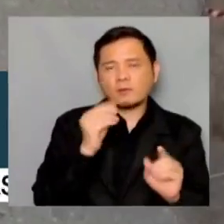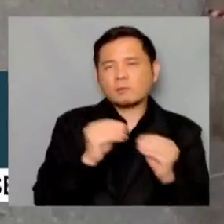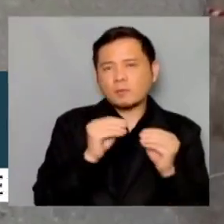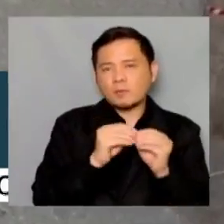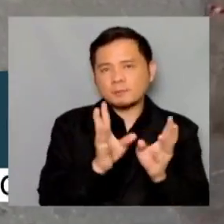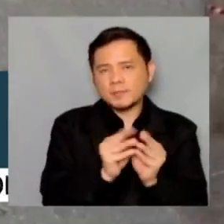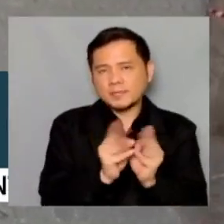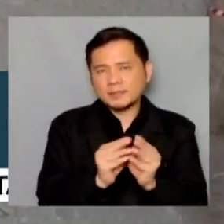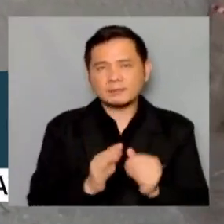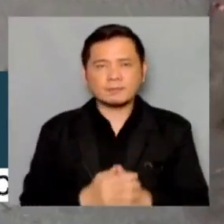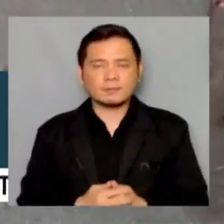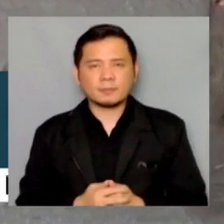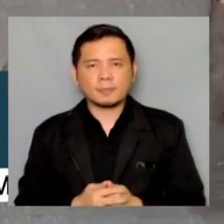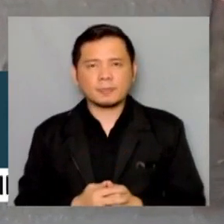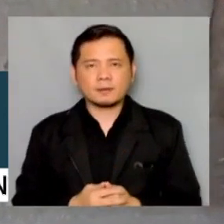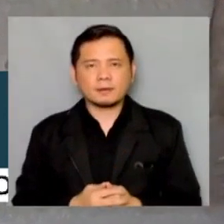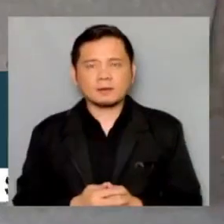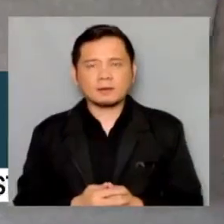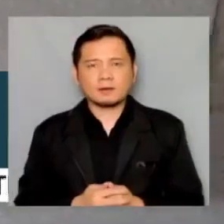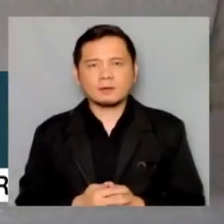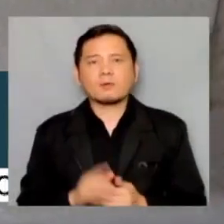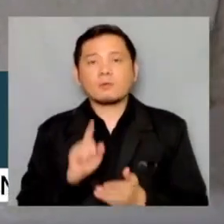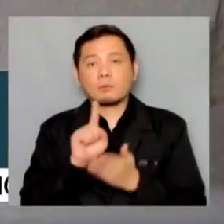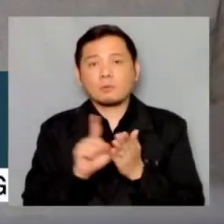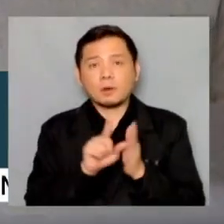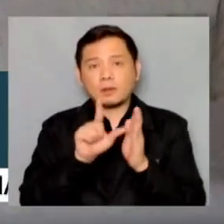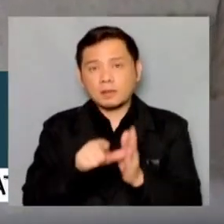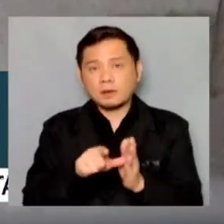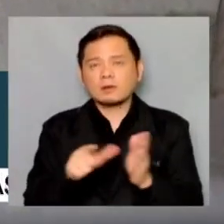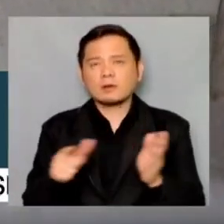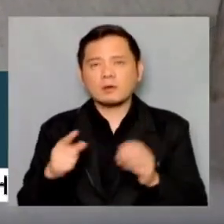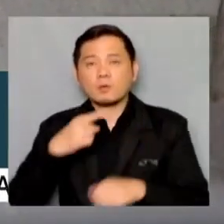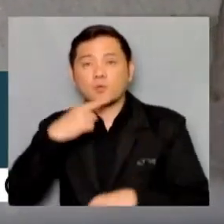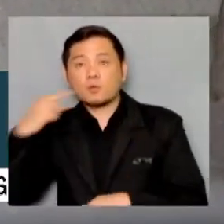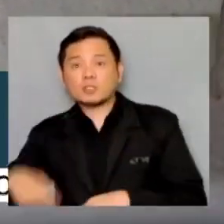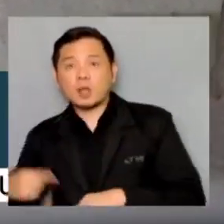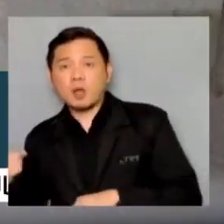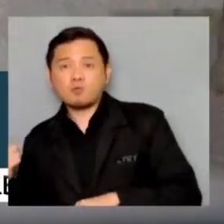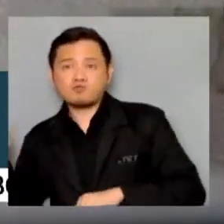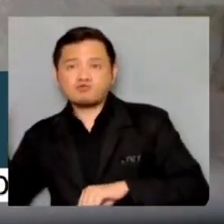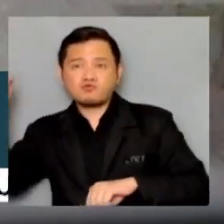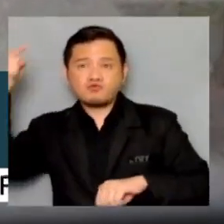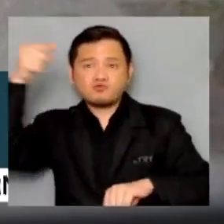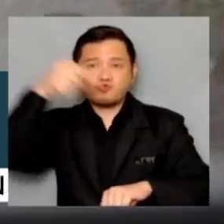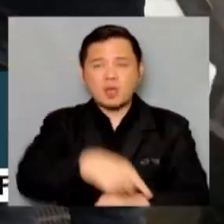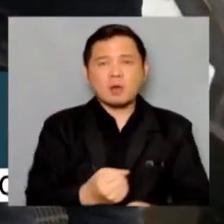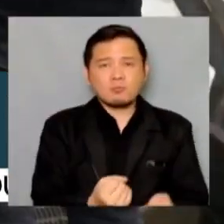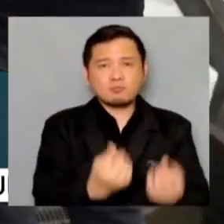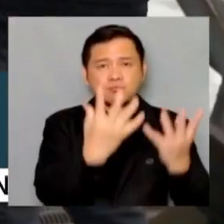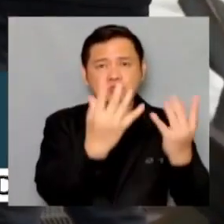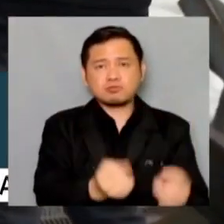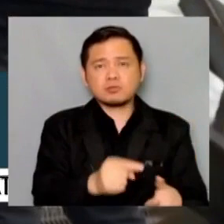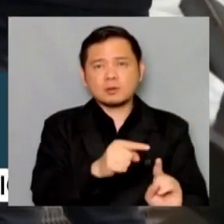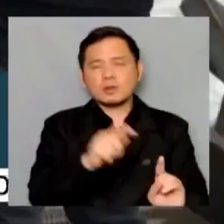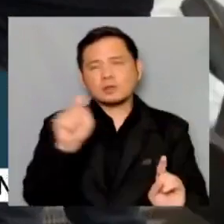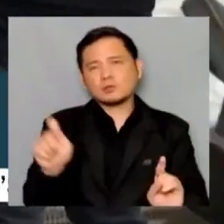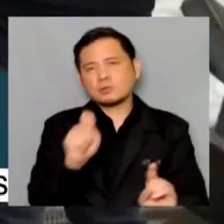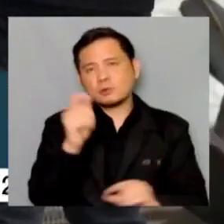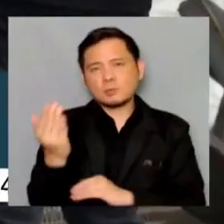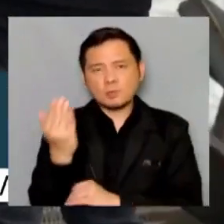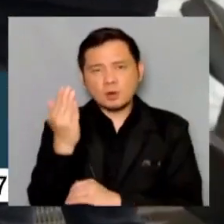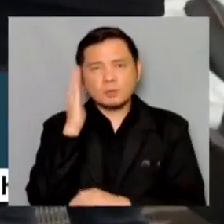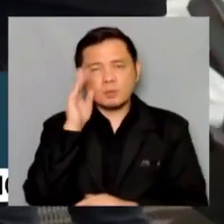All that came just hours after a Russian rocket hit the regional administration building in Mykolaiv earlier on Tuesday, killing at